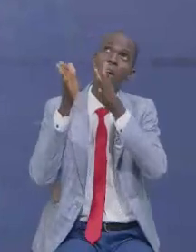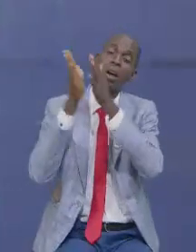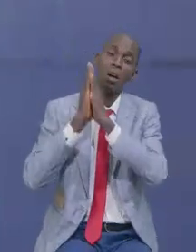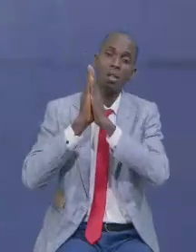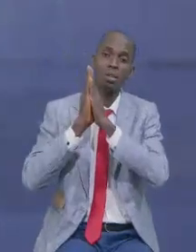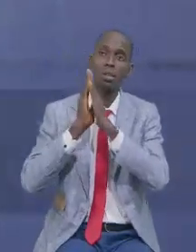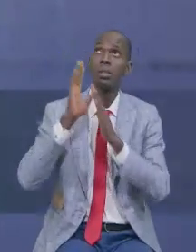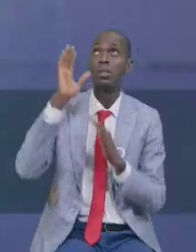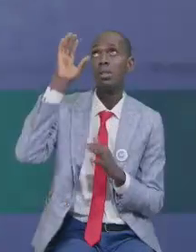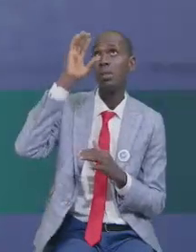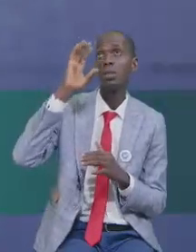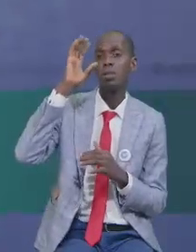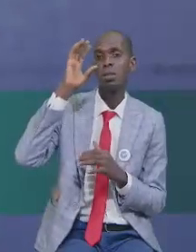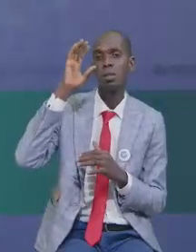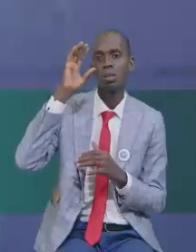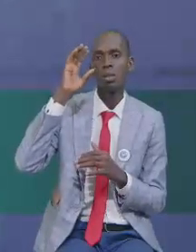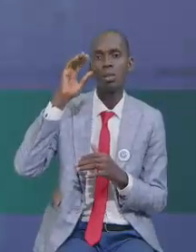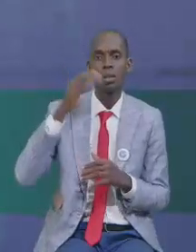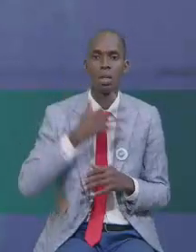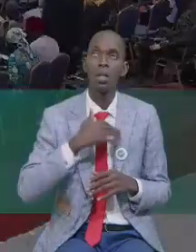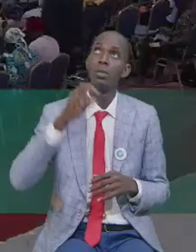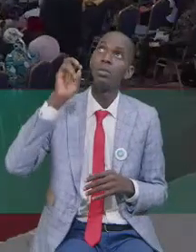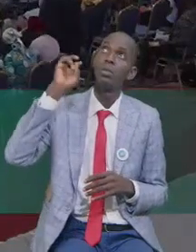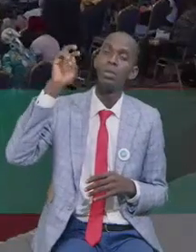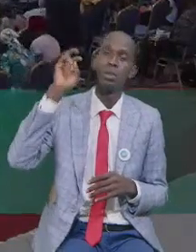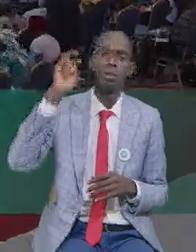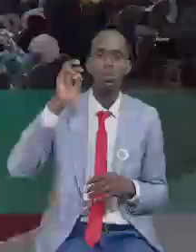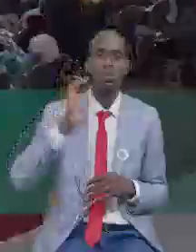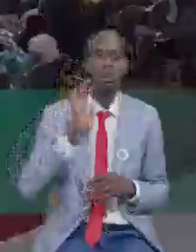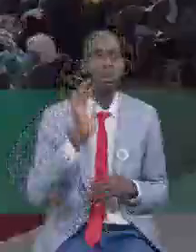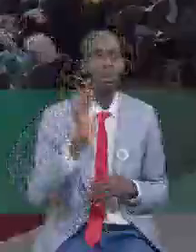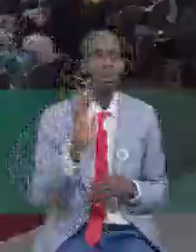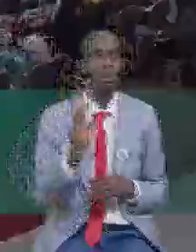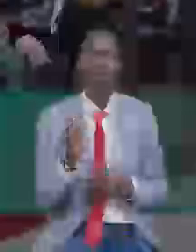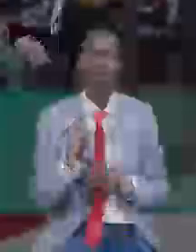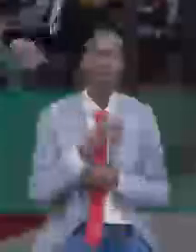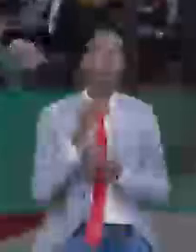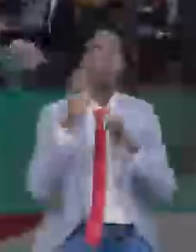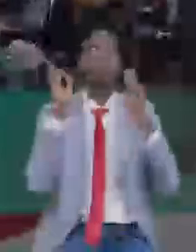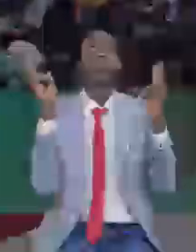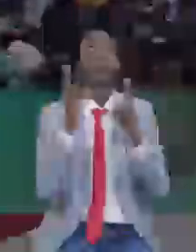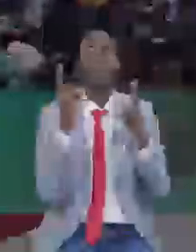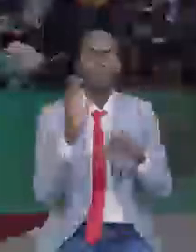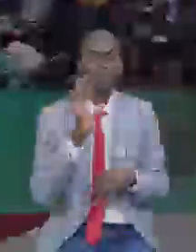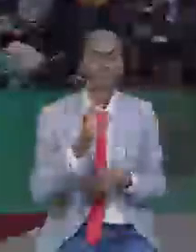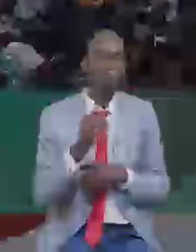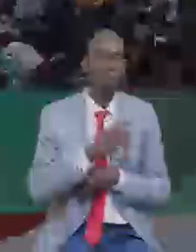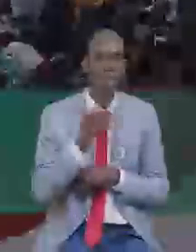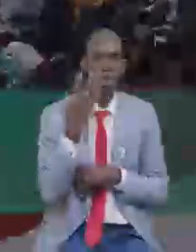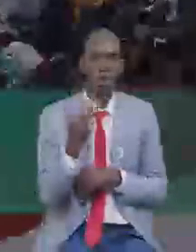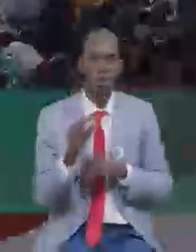seek, and knock. Your day of victory, your day of